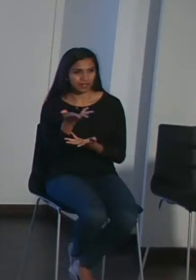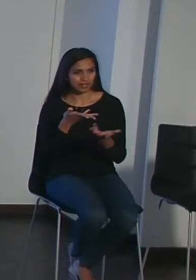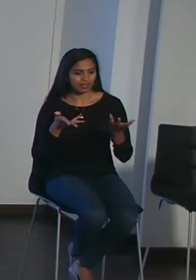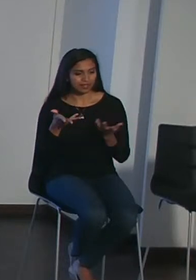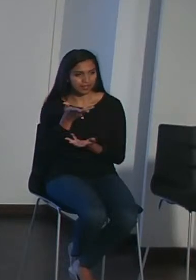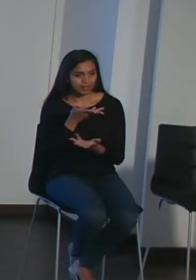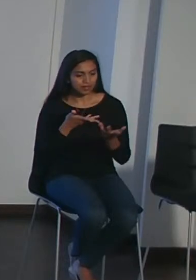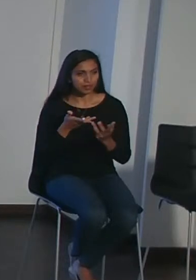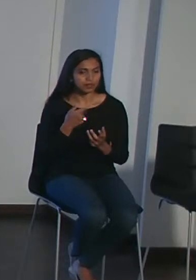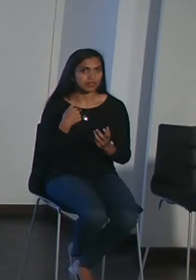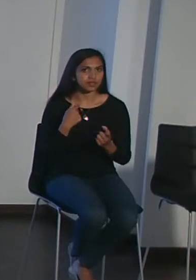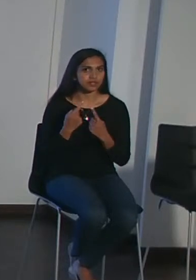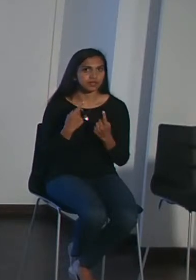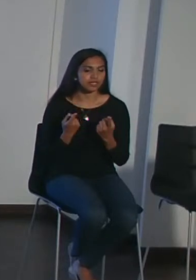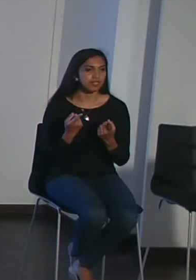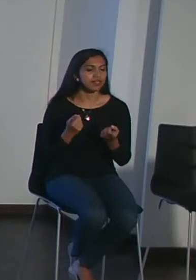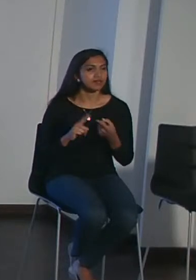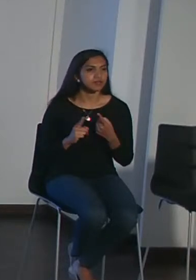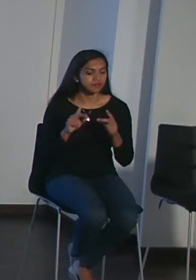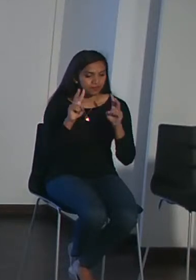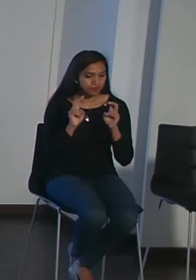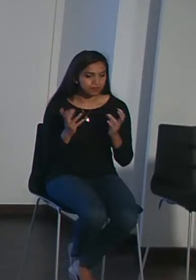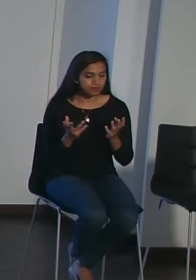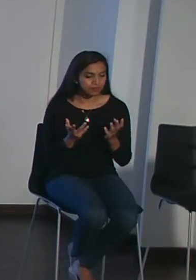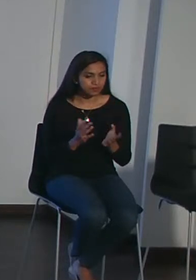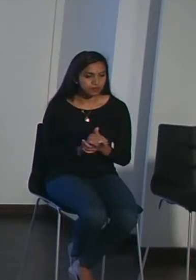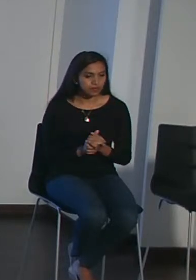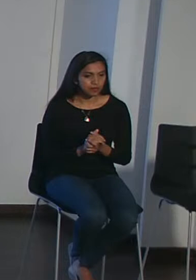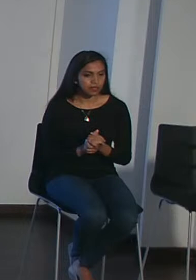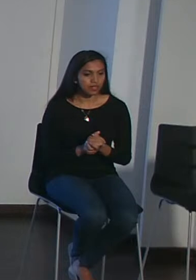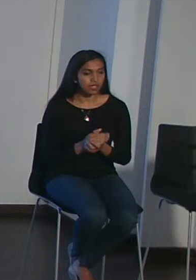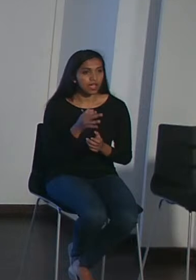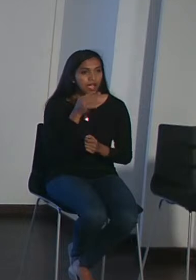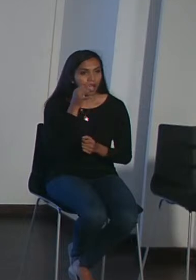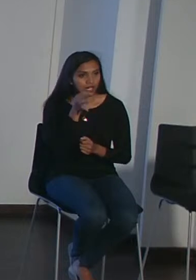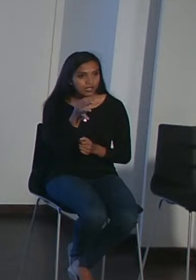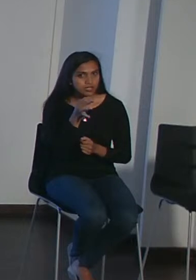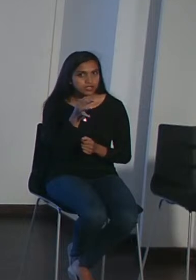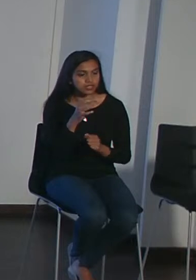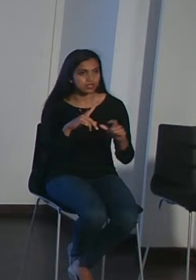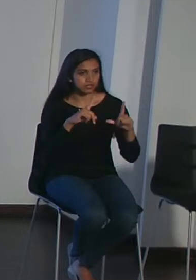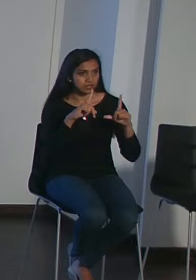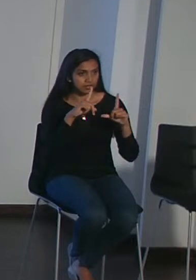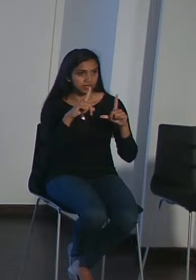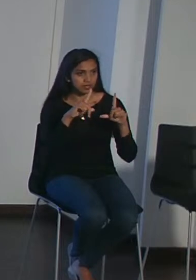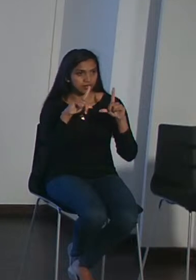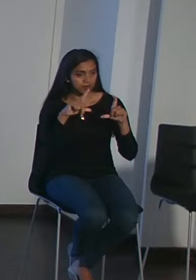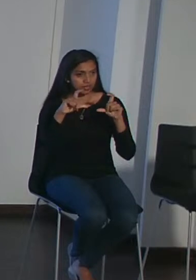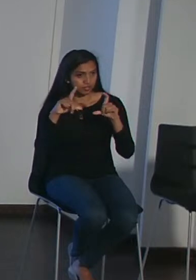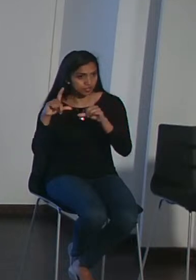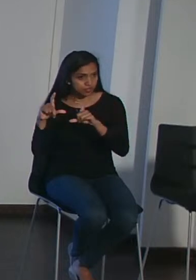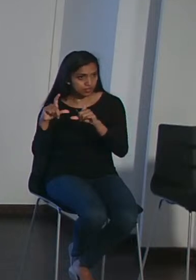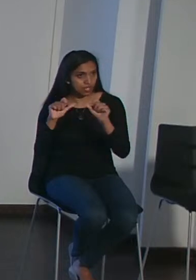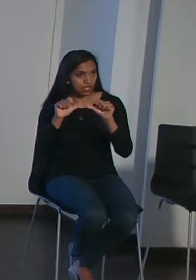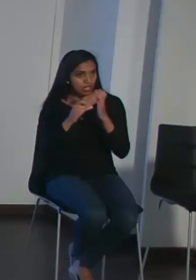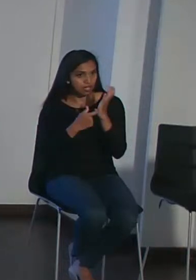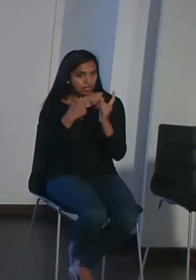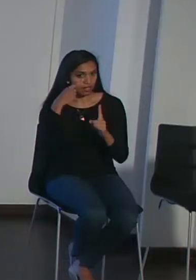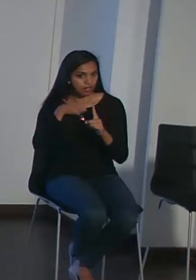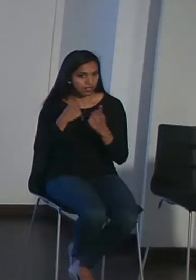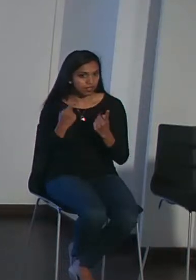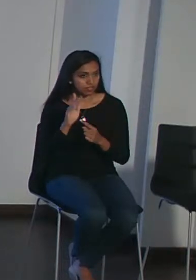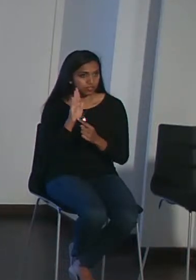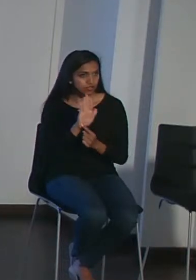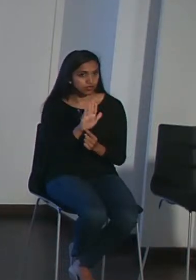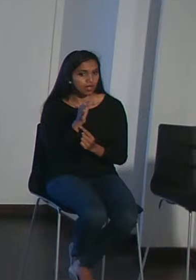it asked for images, asked for a way of which they could look at the artworks. That's something that we had